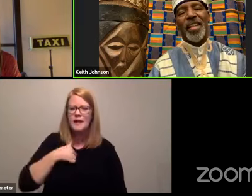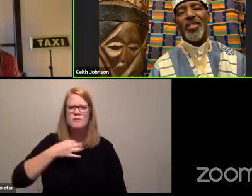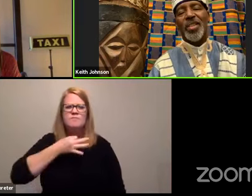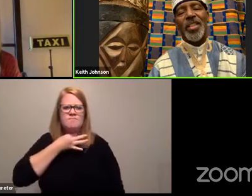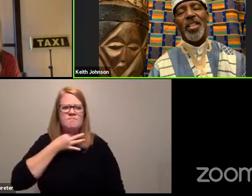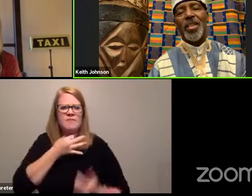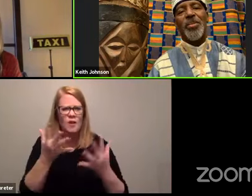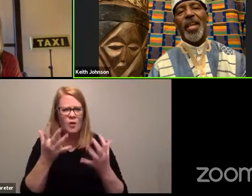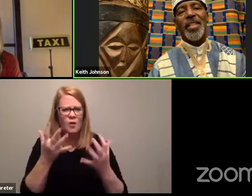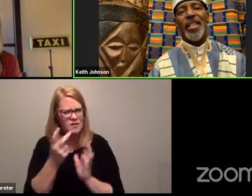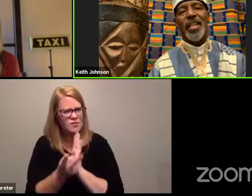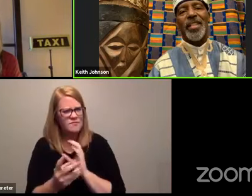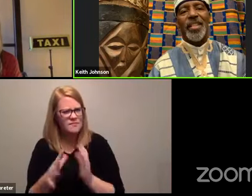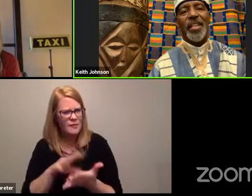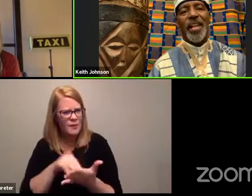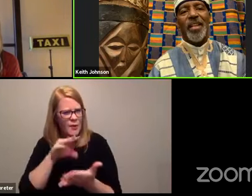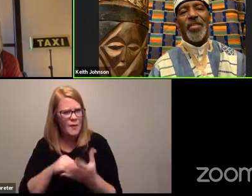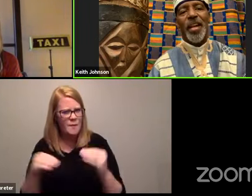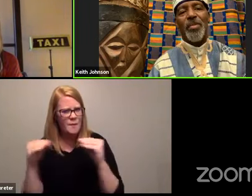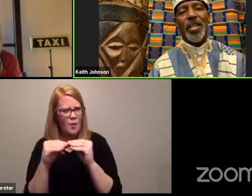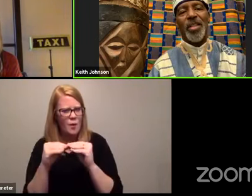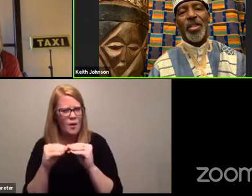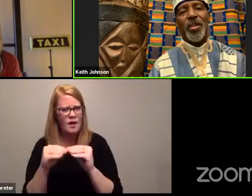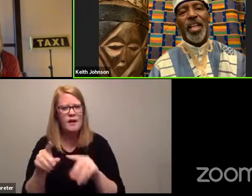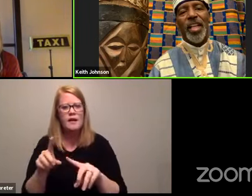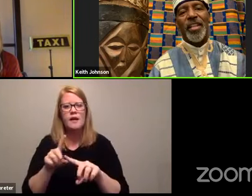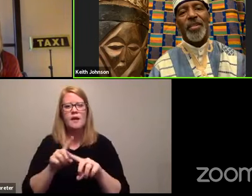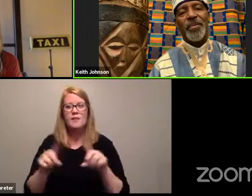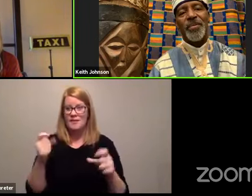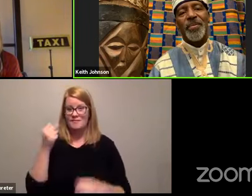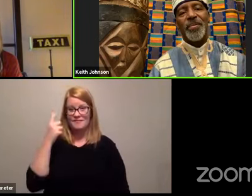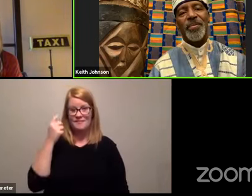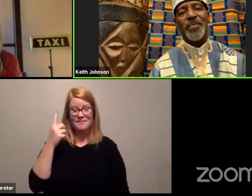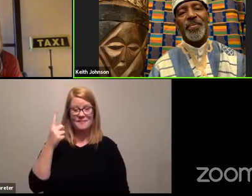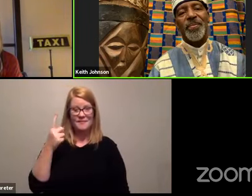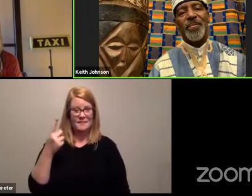And it was just amazing because it's a lifetime and a journey.